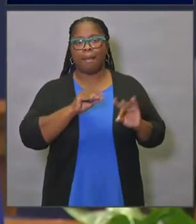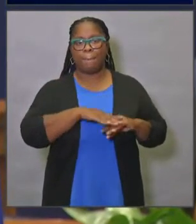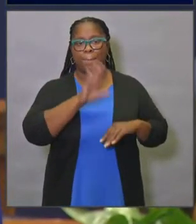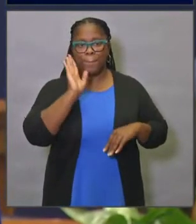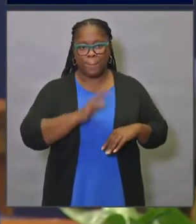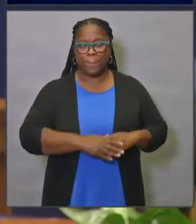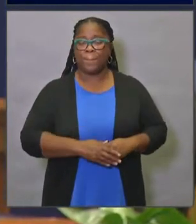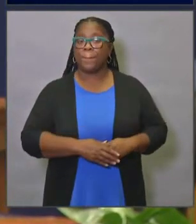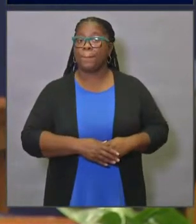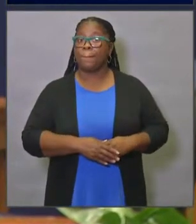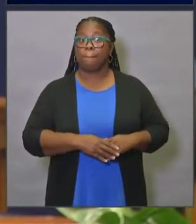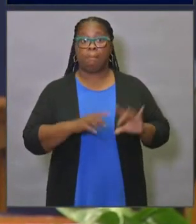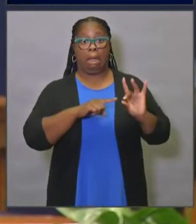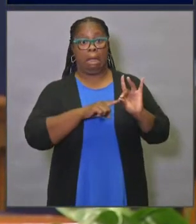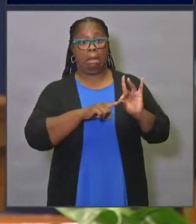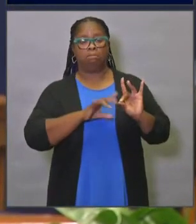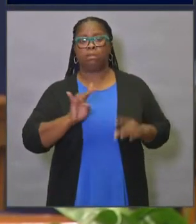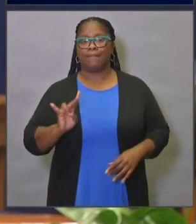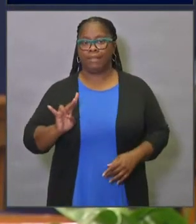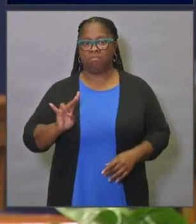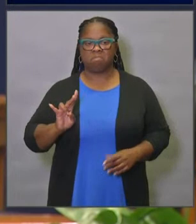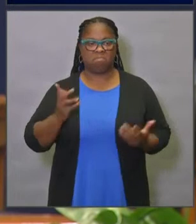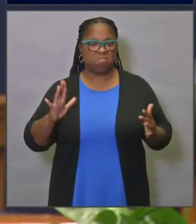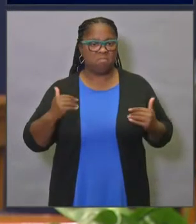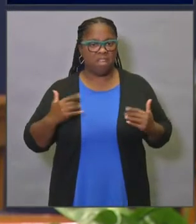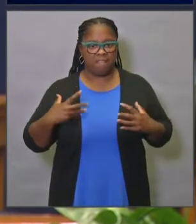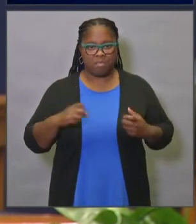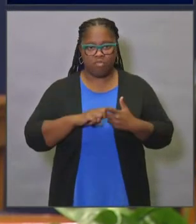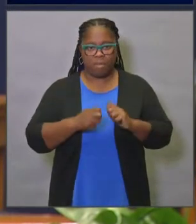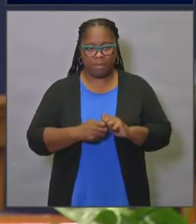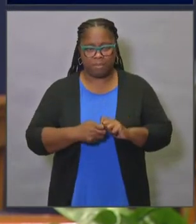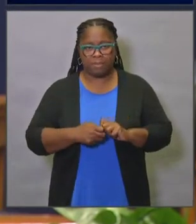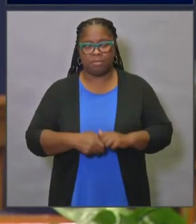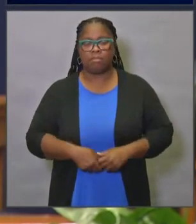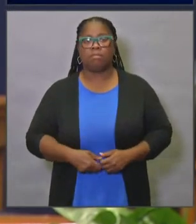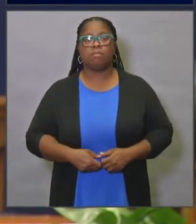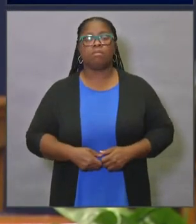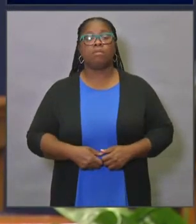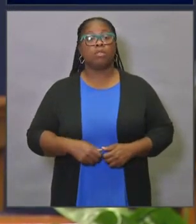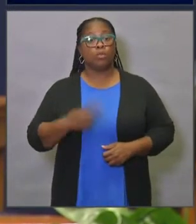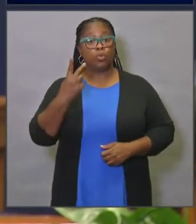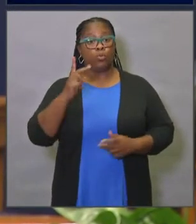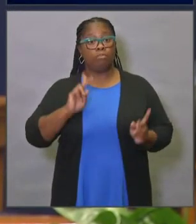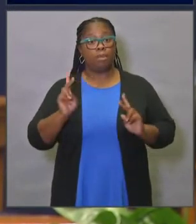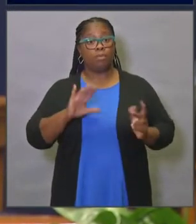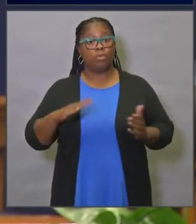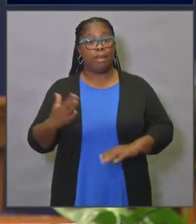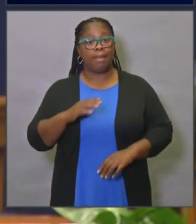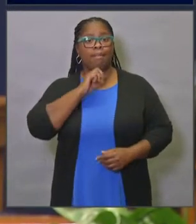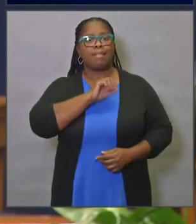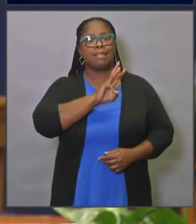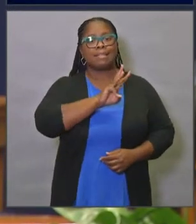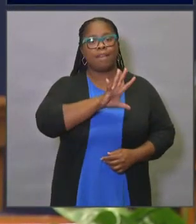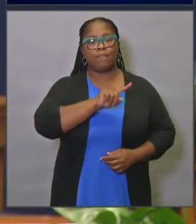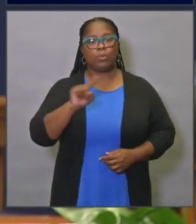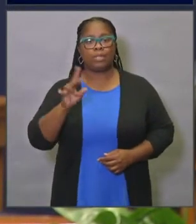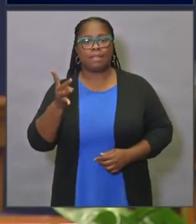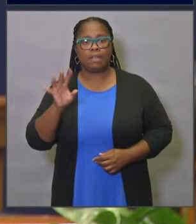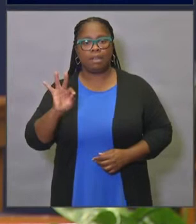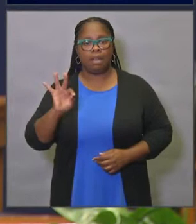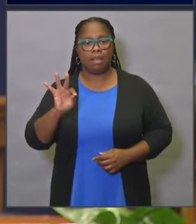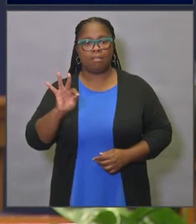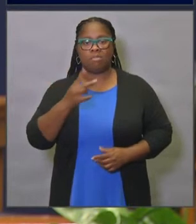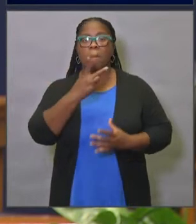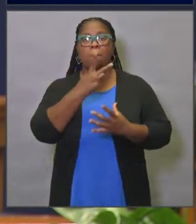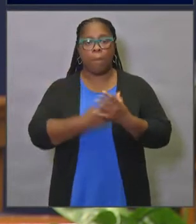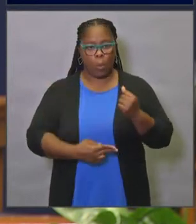passed away had underlying health conditions. 2 of those people who died are between the ages of 65 to 79, and 2 who